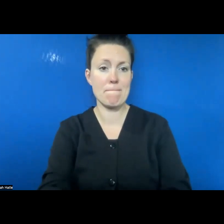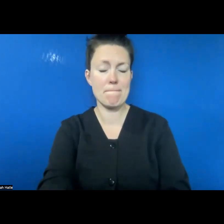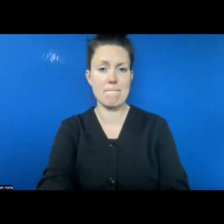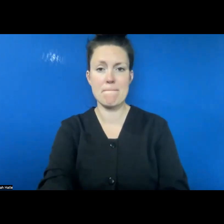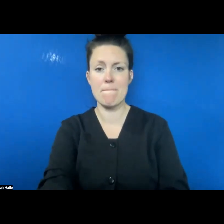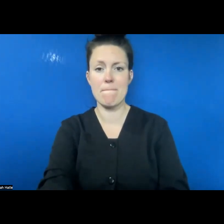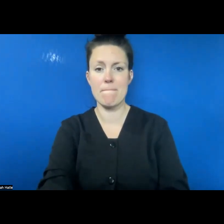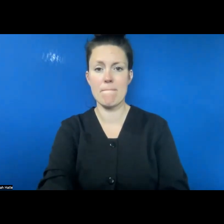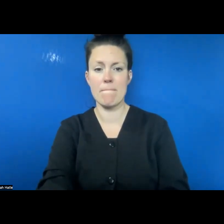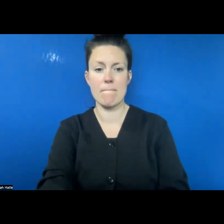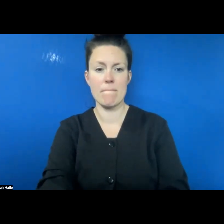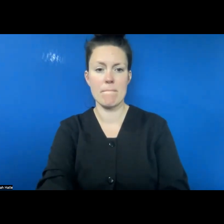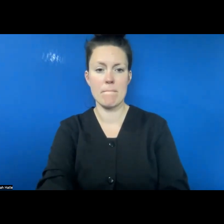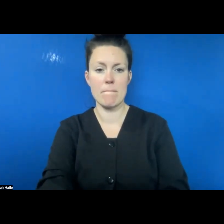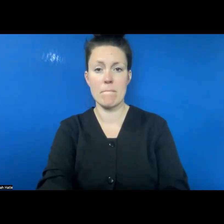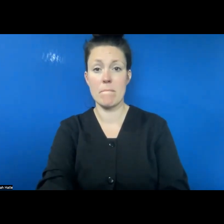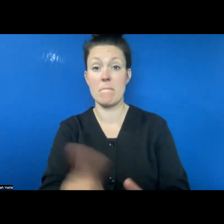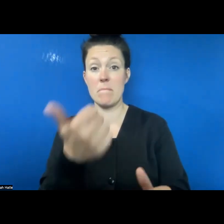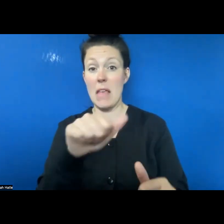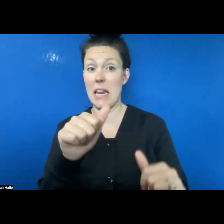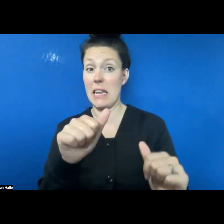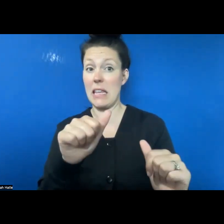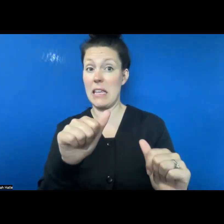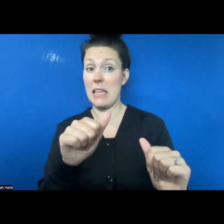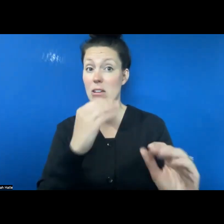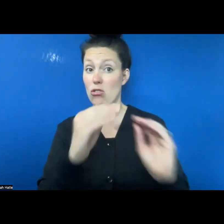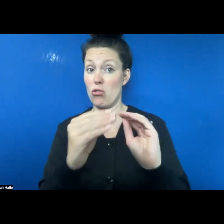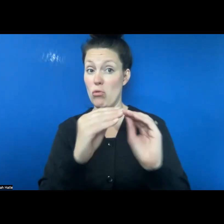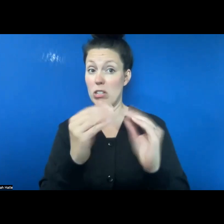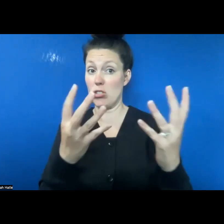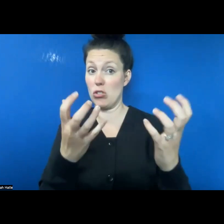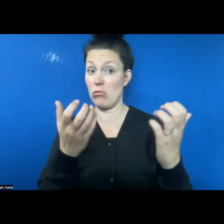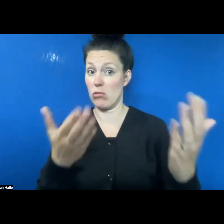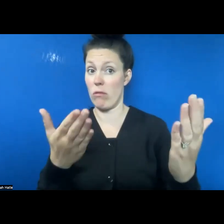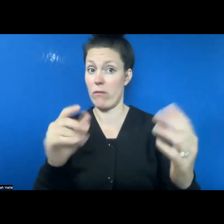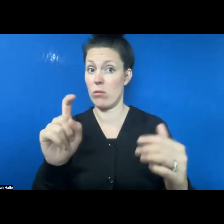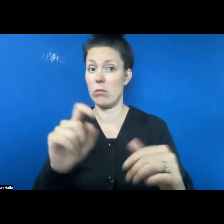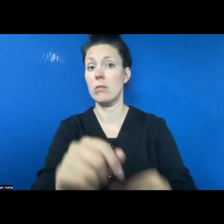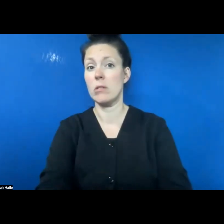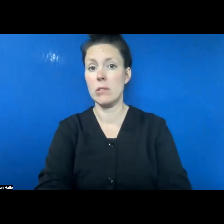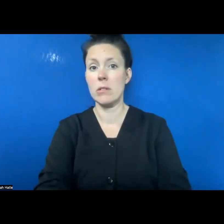Any corrections folks would like to make?